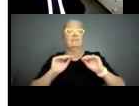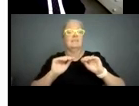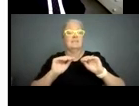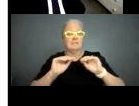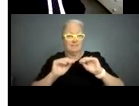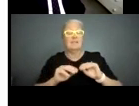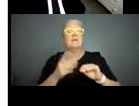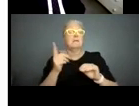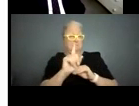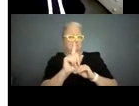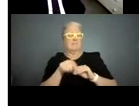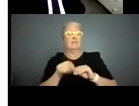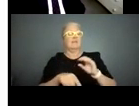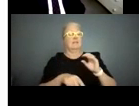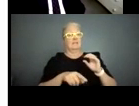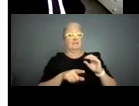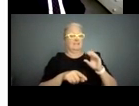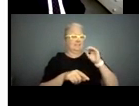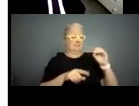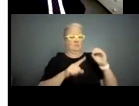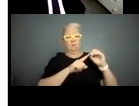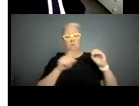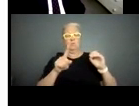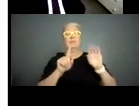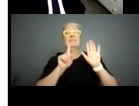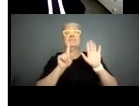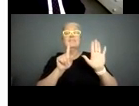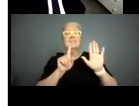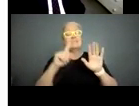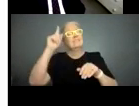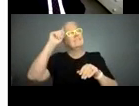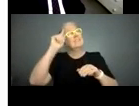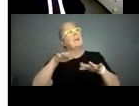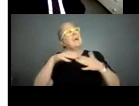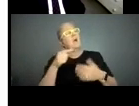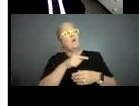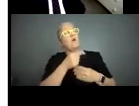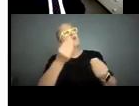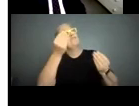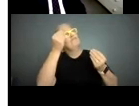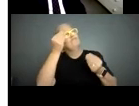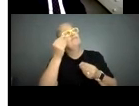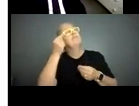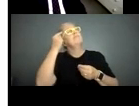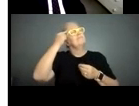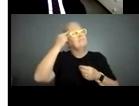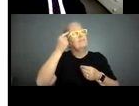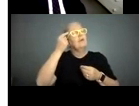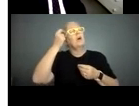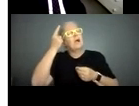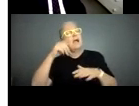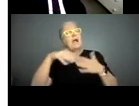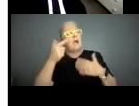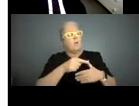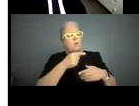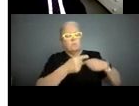to 6, we were not looking at anything. How the child will learn, how the child will go to the primary and kindergarten, what